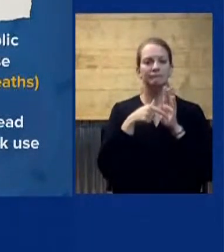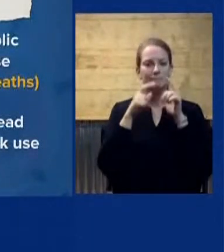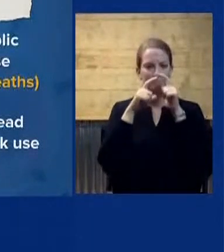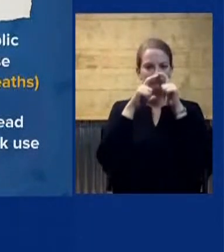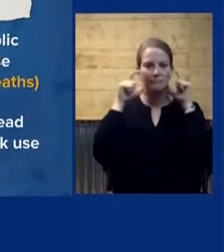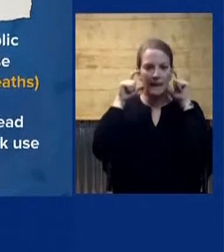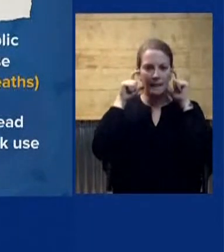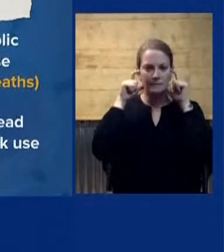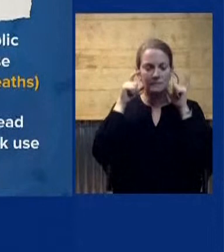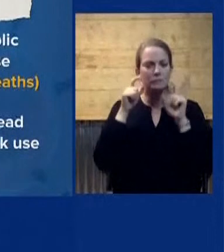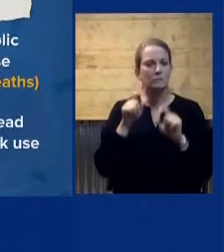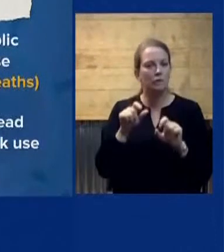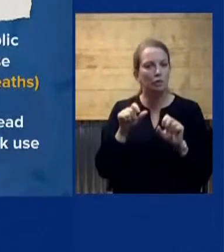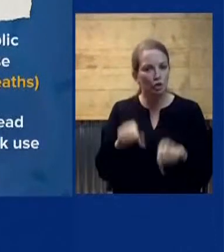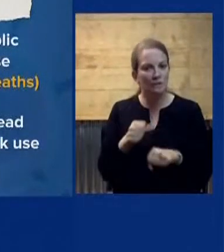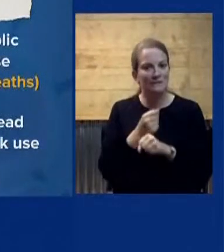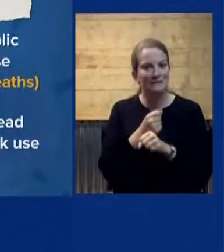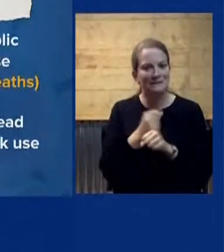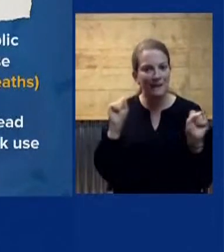people's lives?